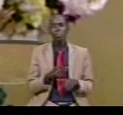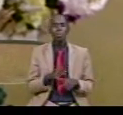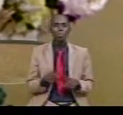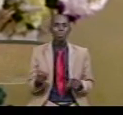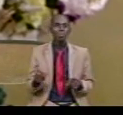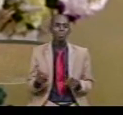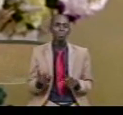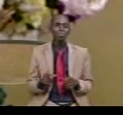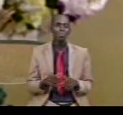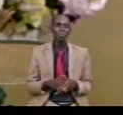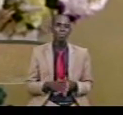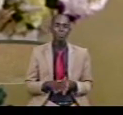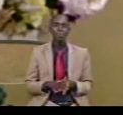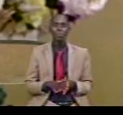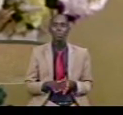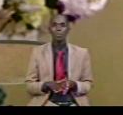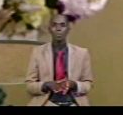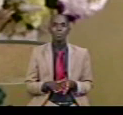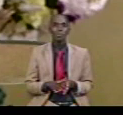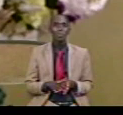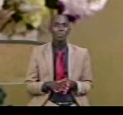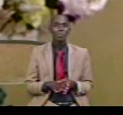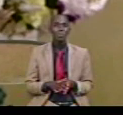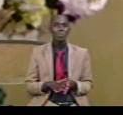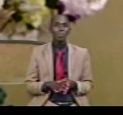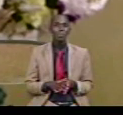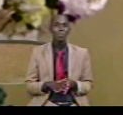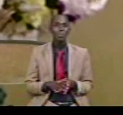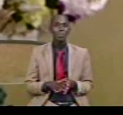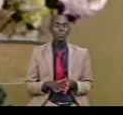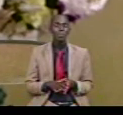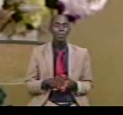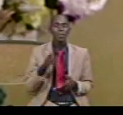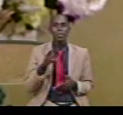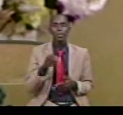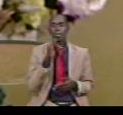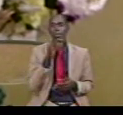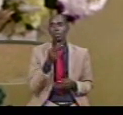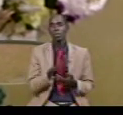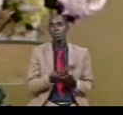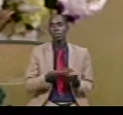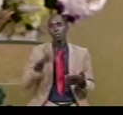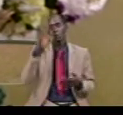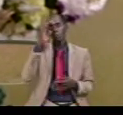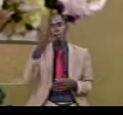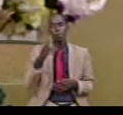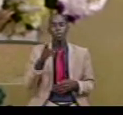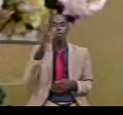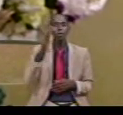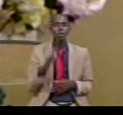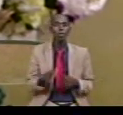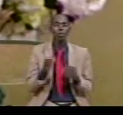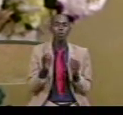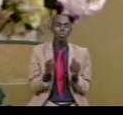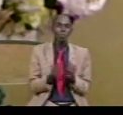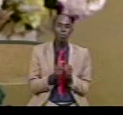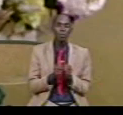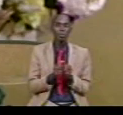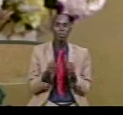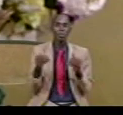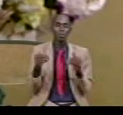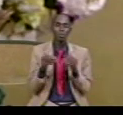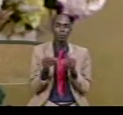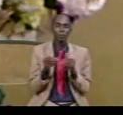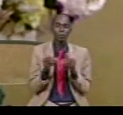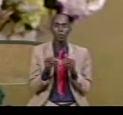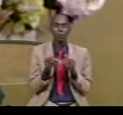his Bible. He is a holy man of God with an equal integrity